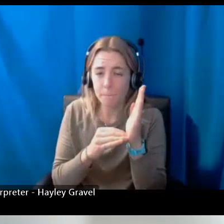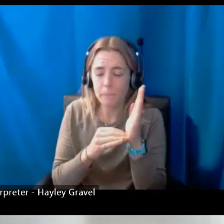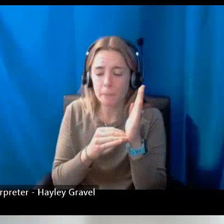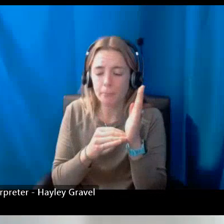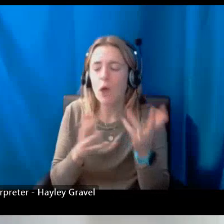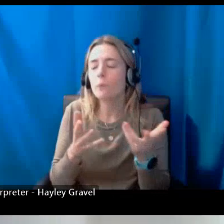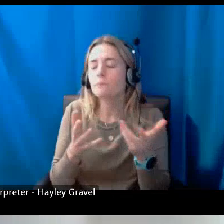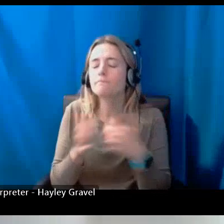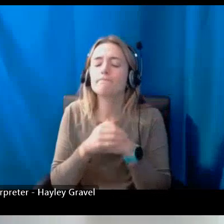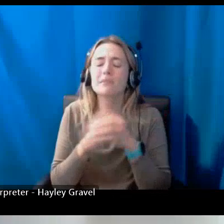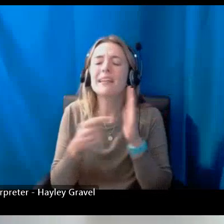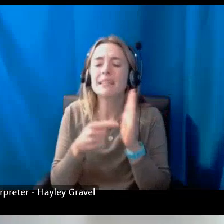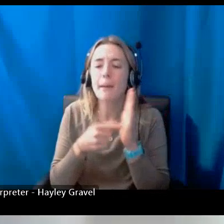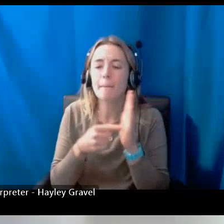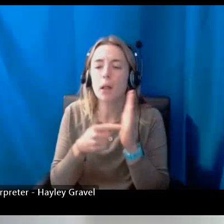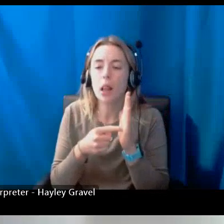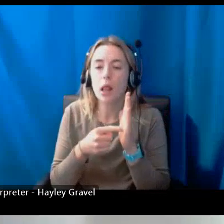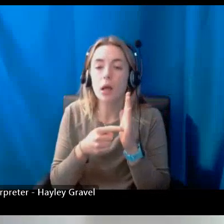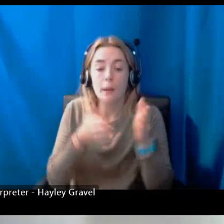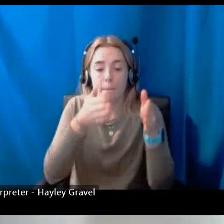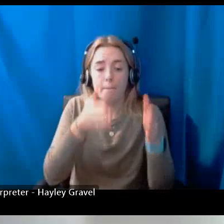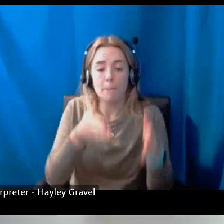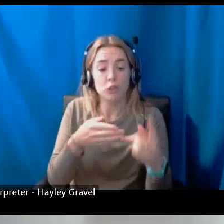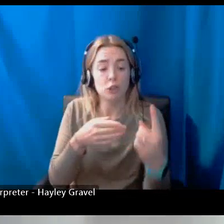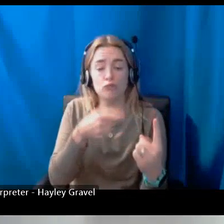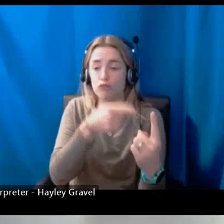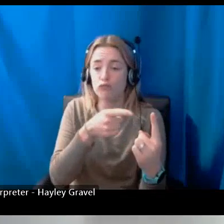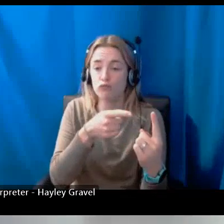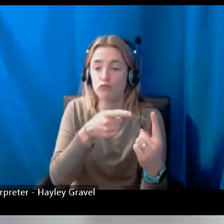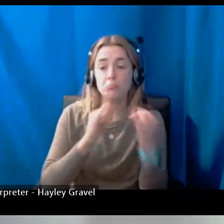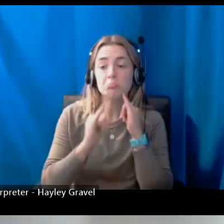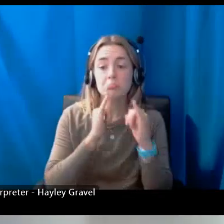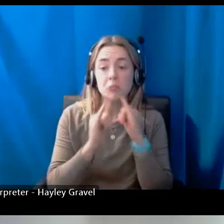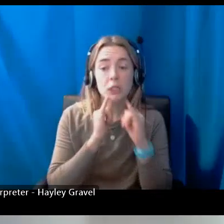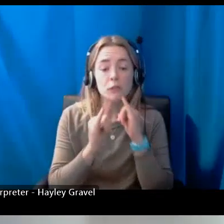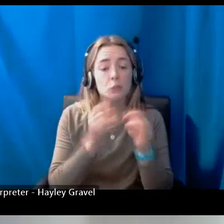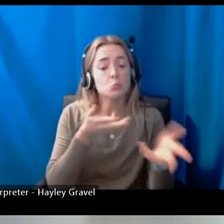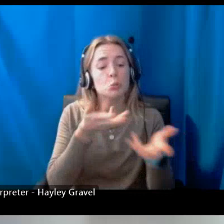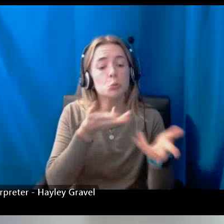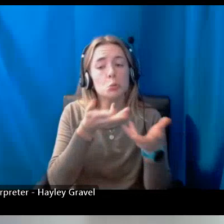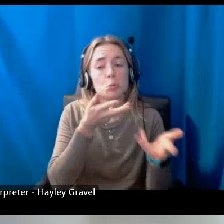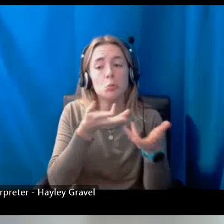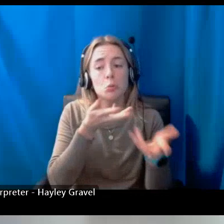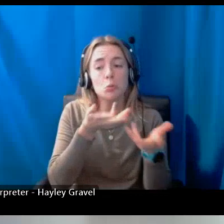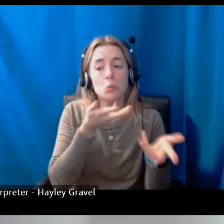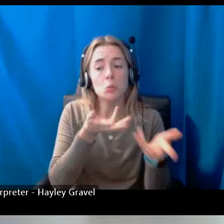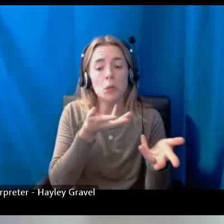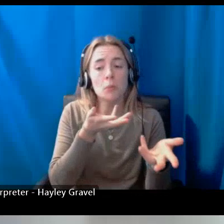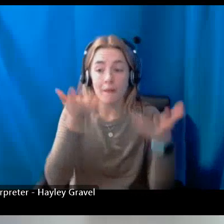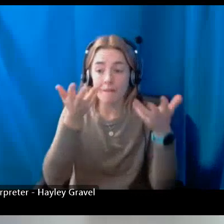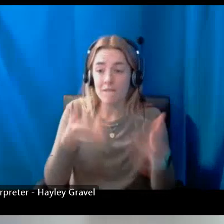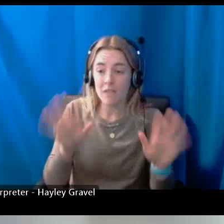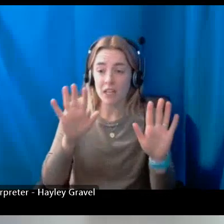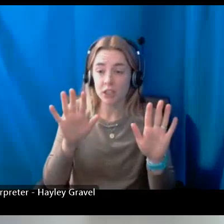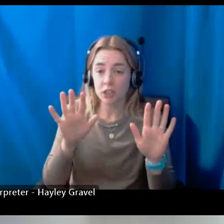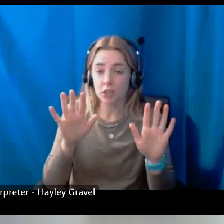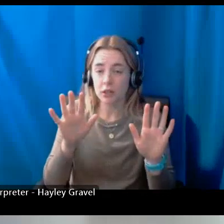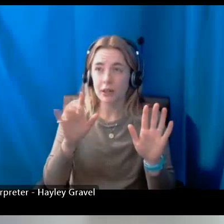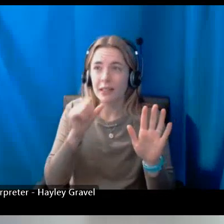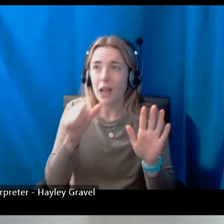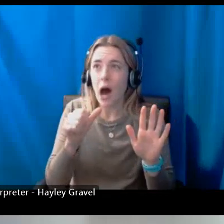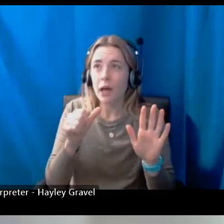have let's say you interview a person that's a source. You're going to have to sort of not verbatim quote what